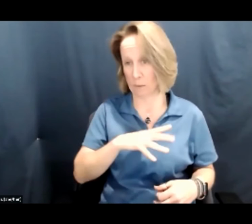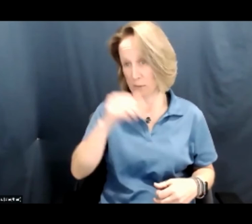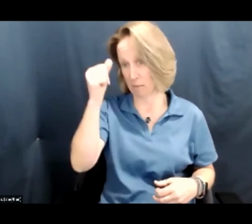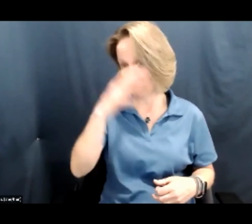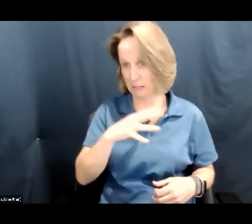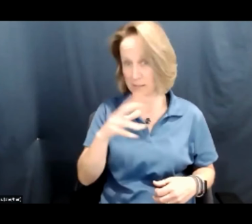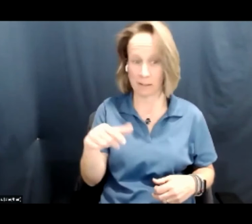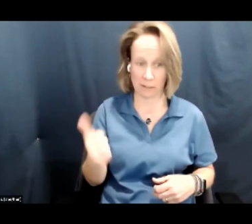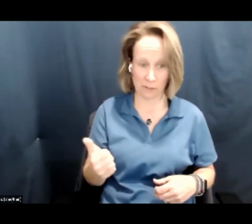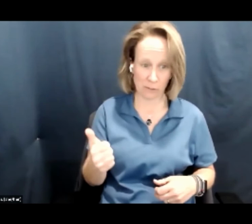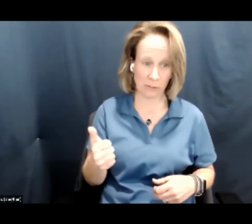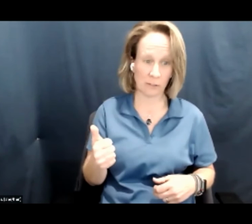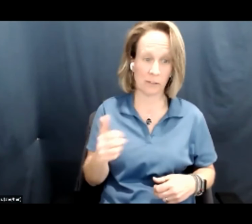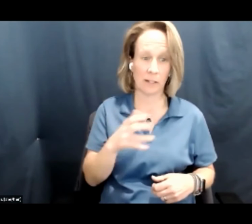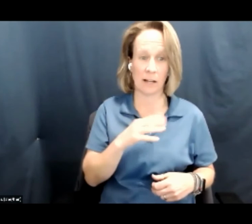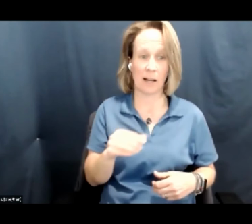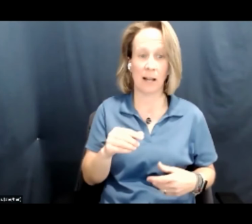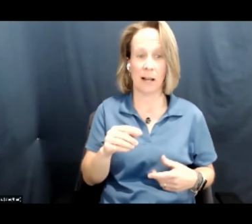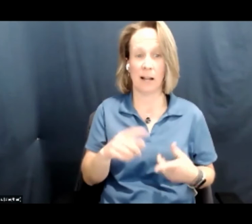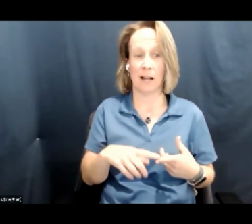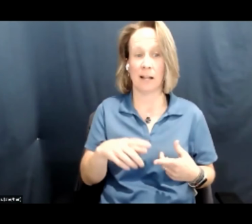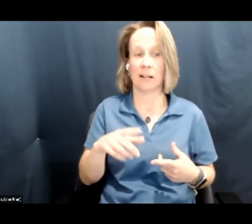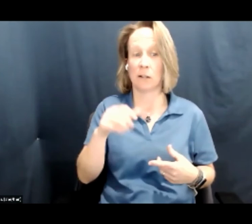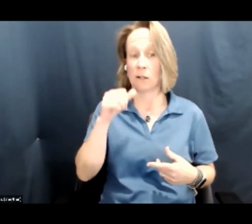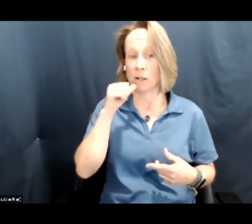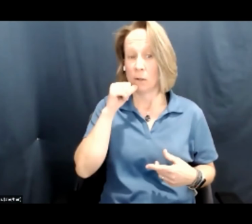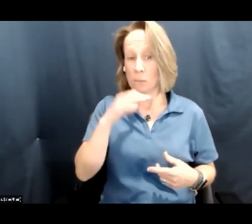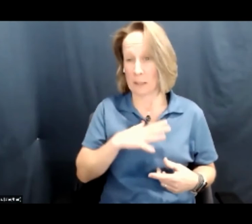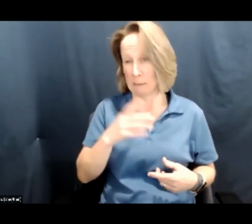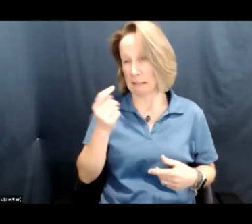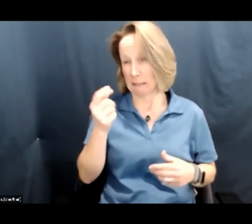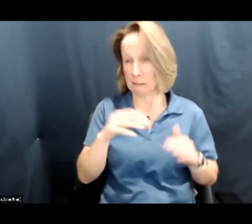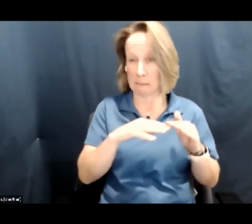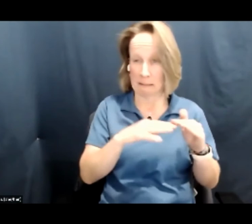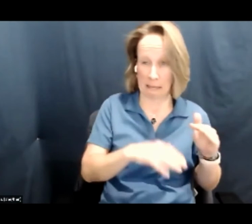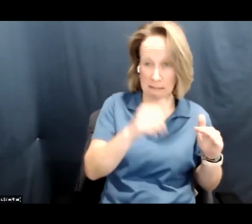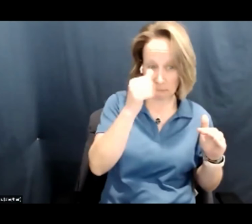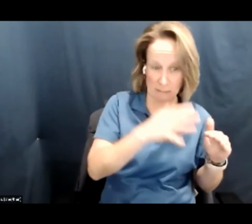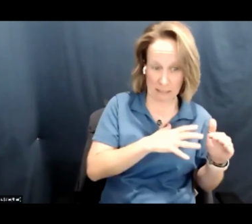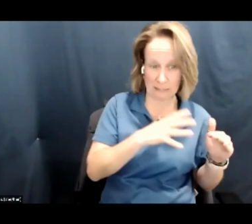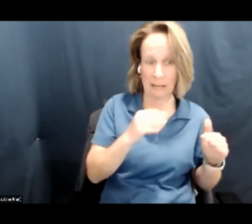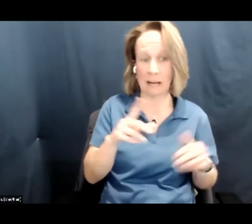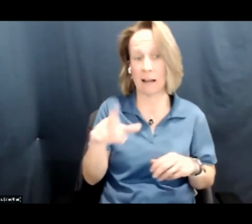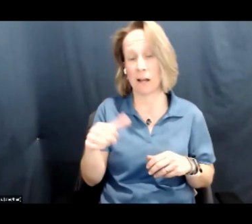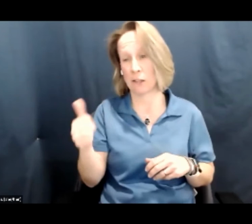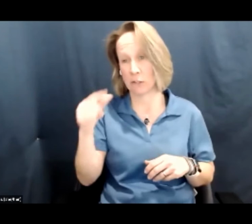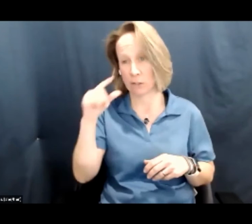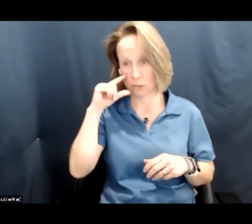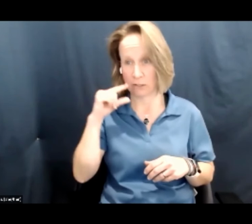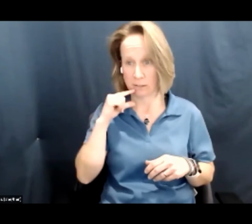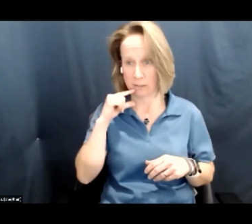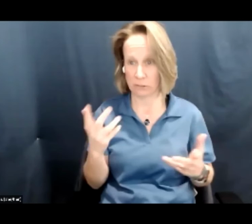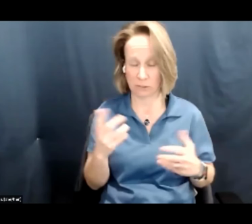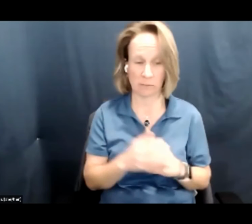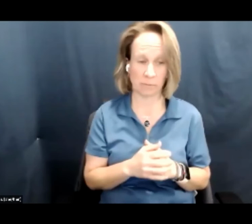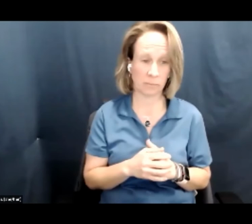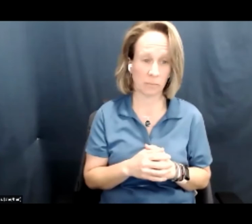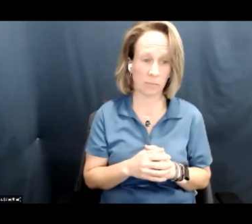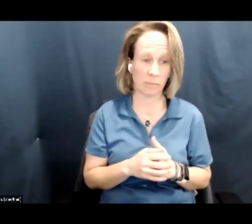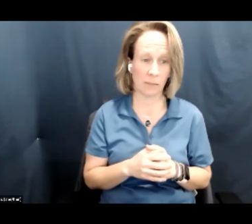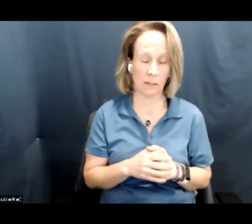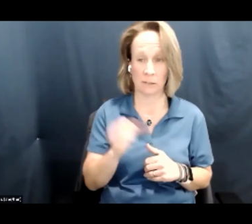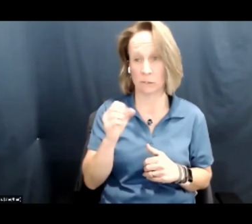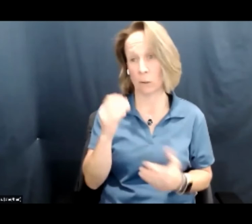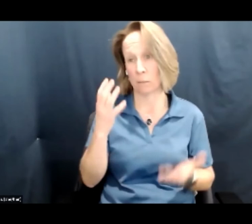women, men a little bit less than women, and other genders. Yeah, so some people are putting that they may identify as pansexual